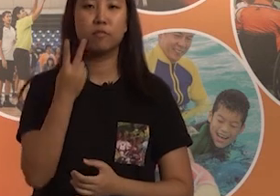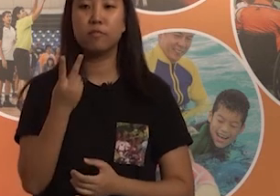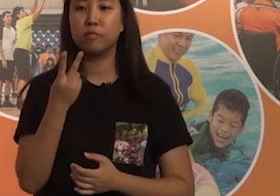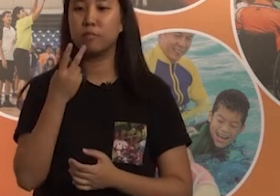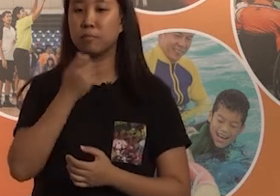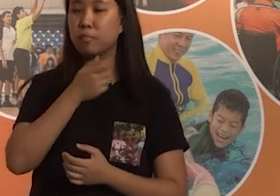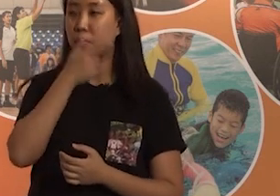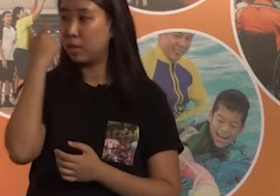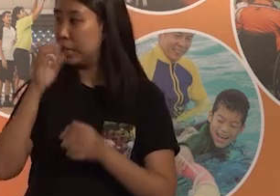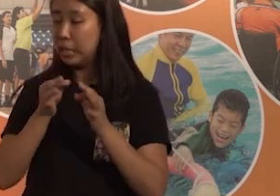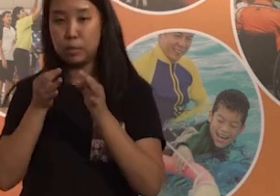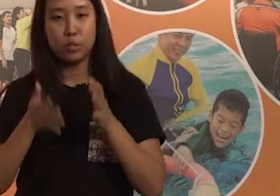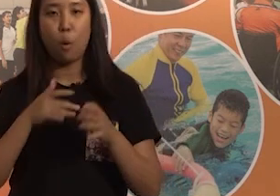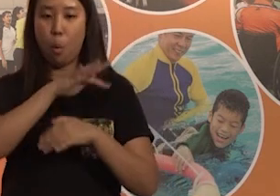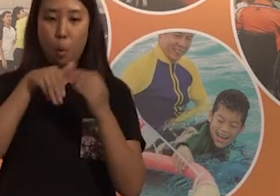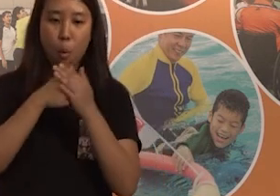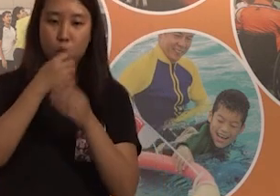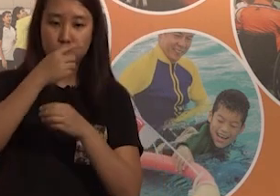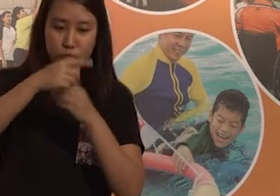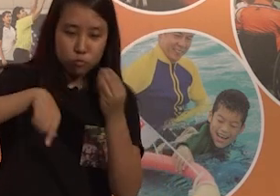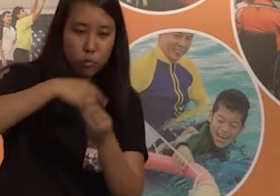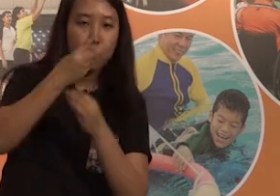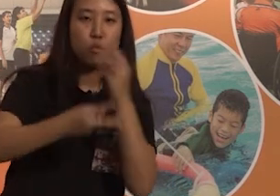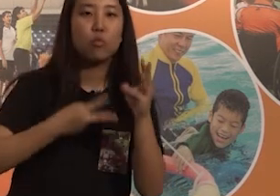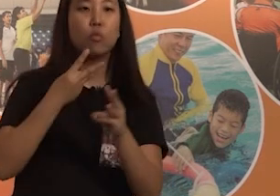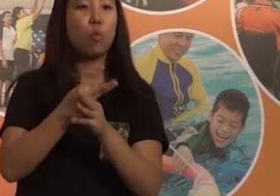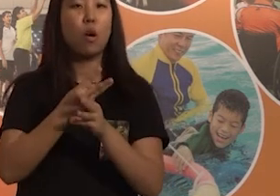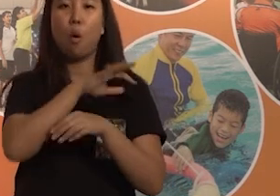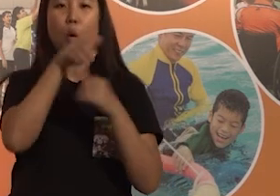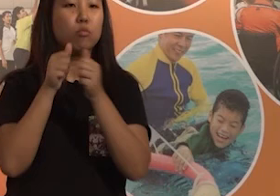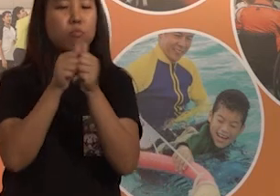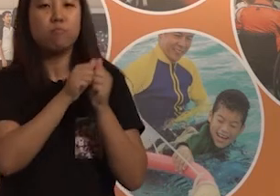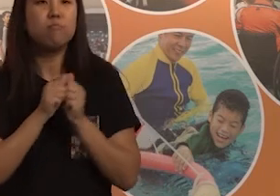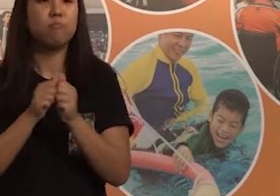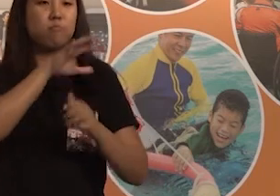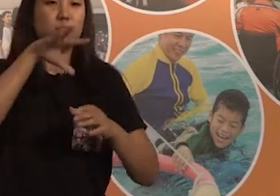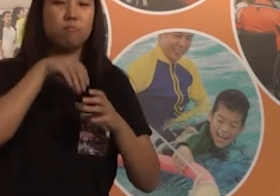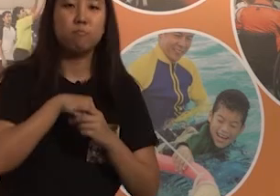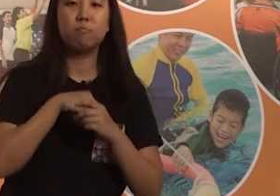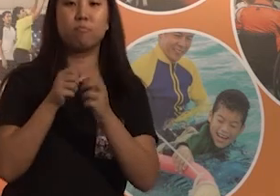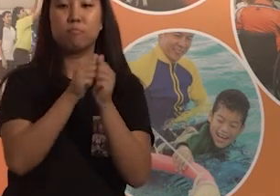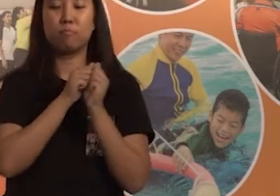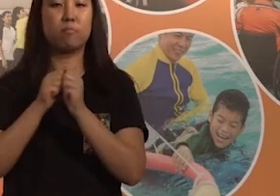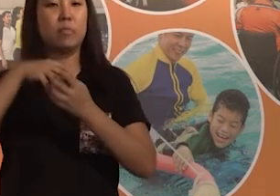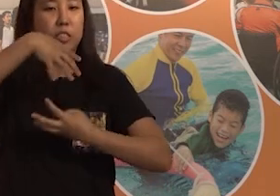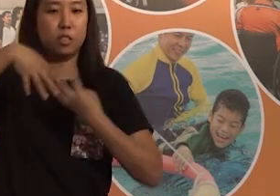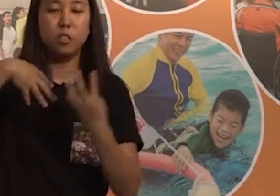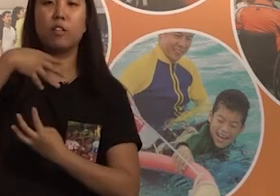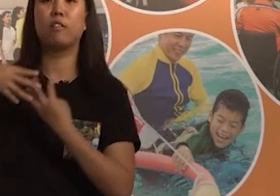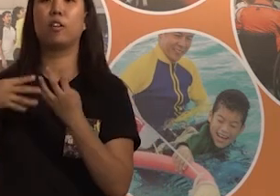like even interpreters from all over the world, they still interact with everyone, very close, including right? including other countries as